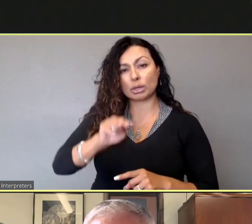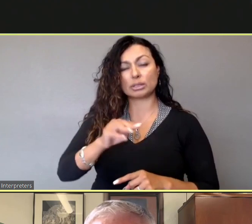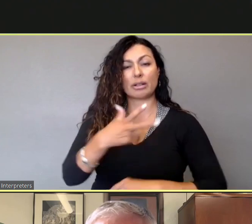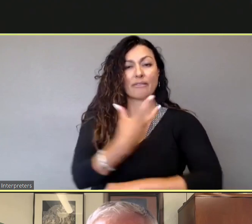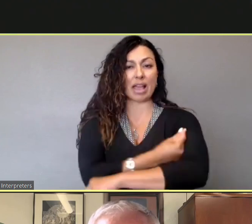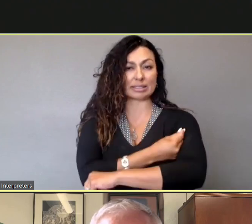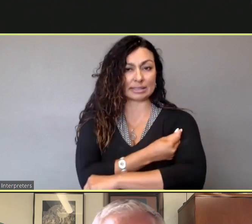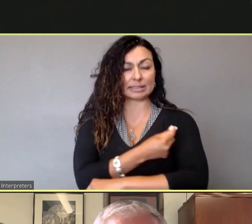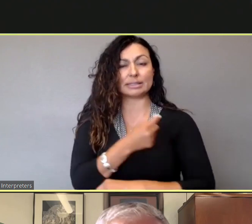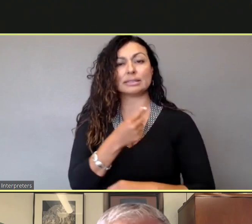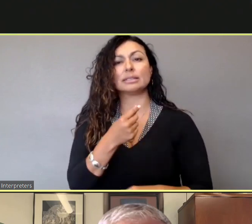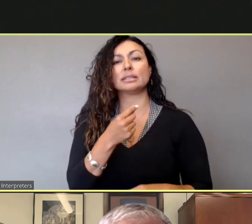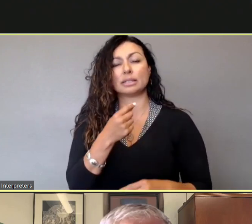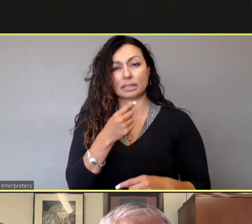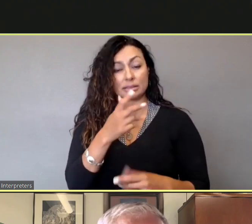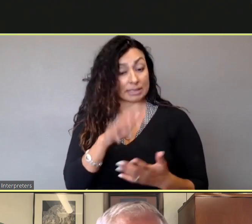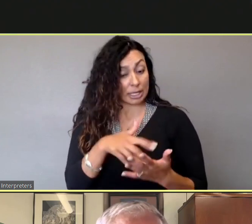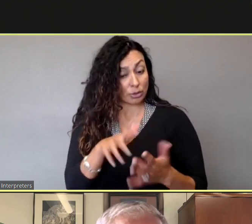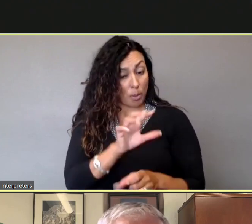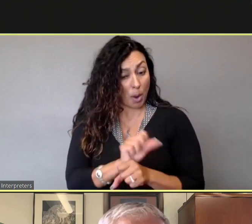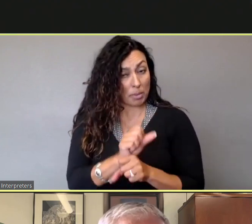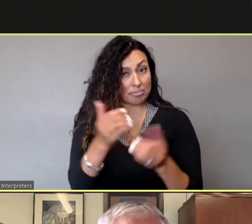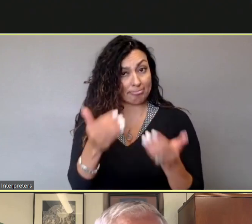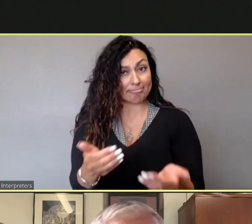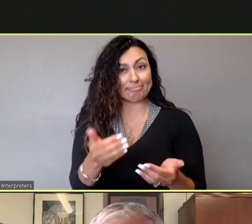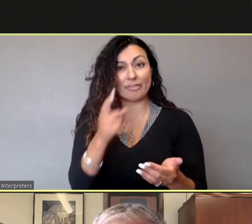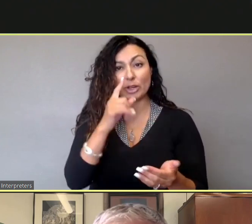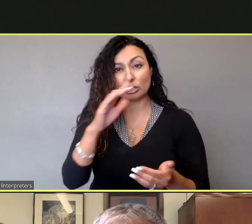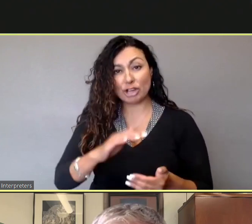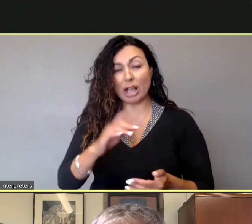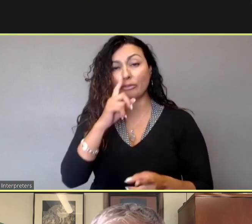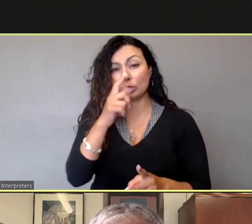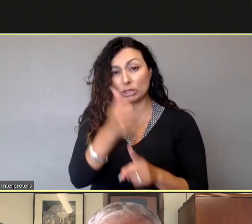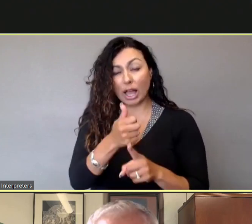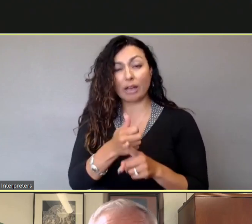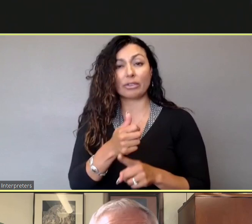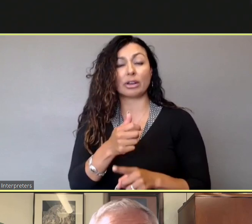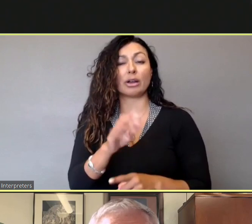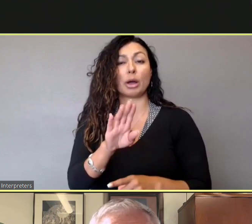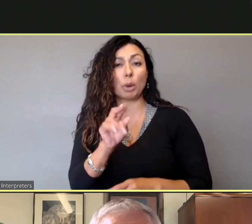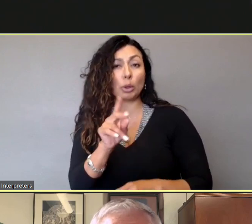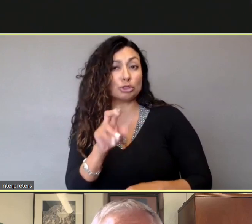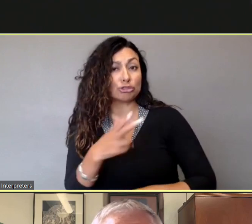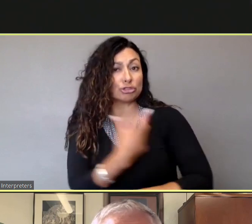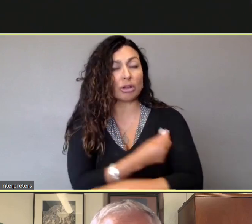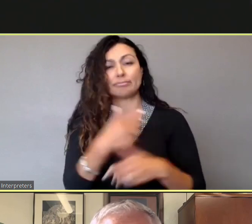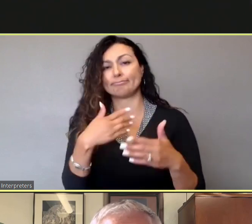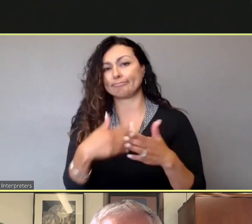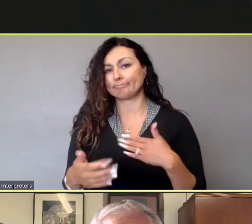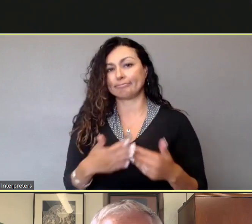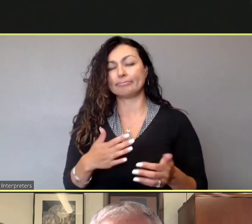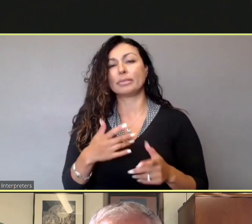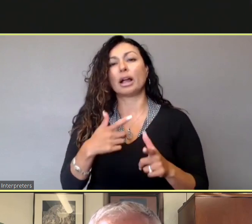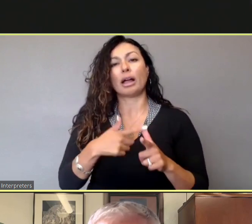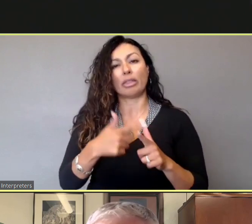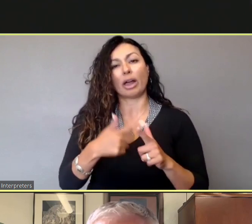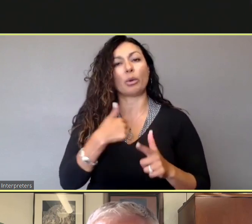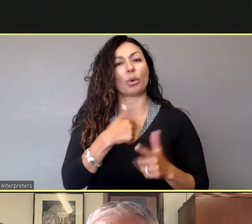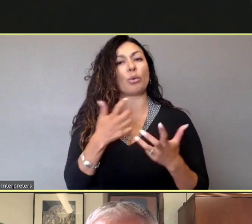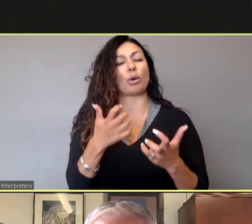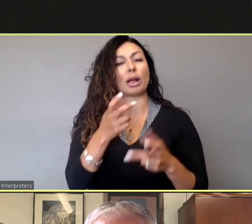website to schedule an appointment for your child or for yourself, for a booster, whatever. And we want to